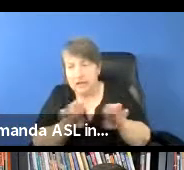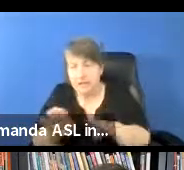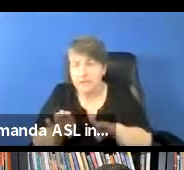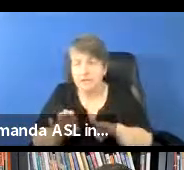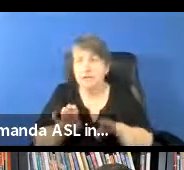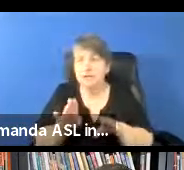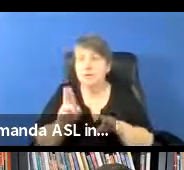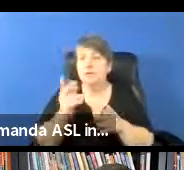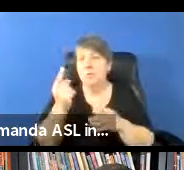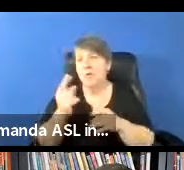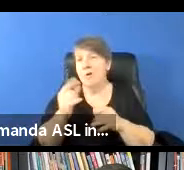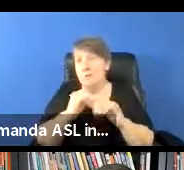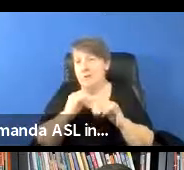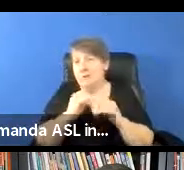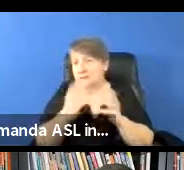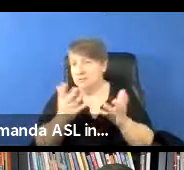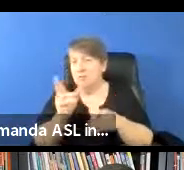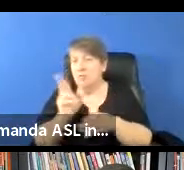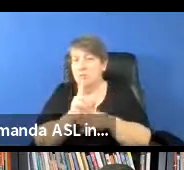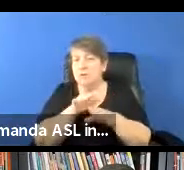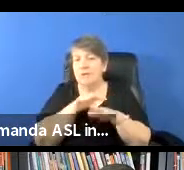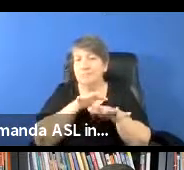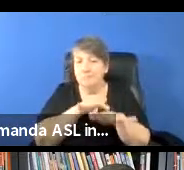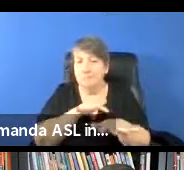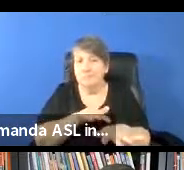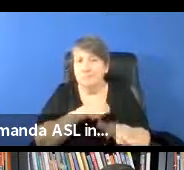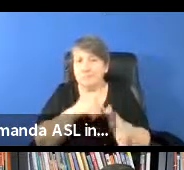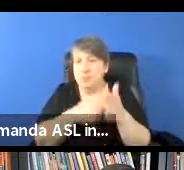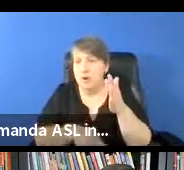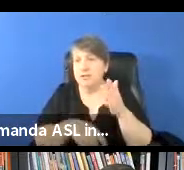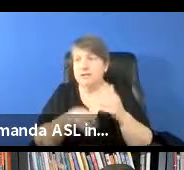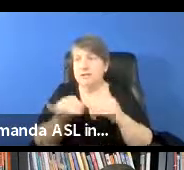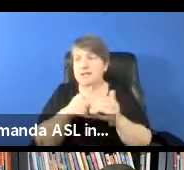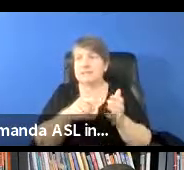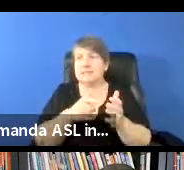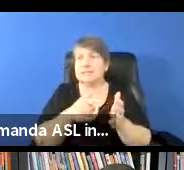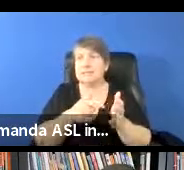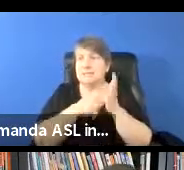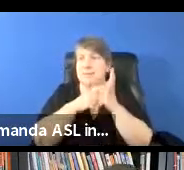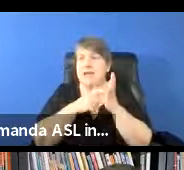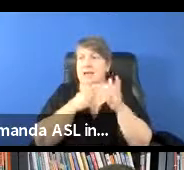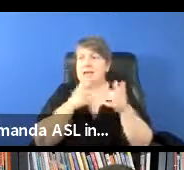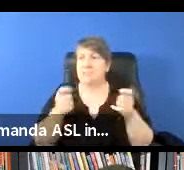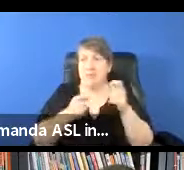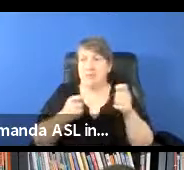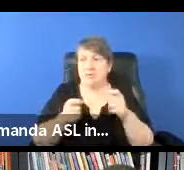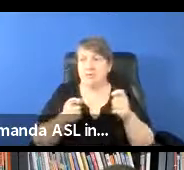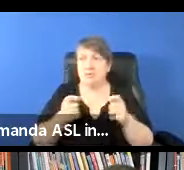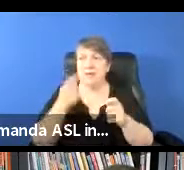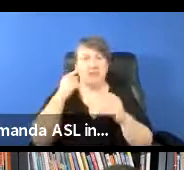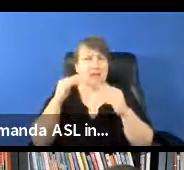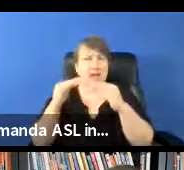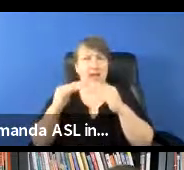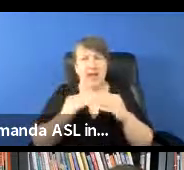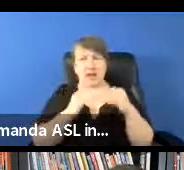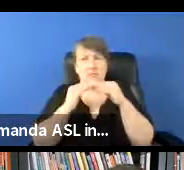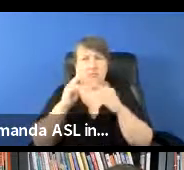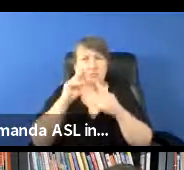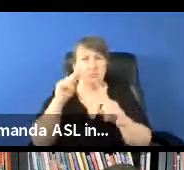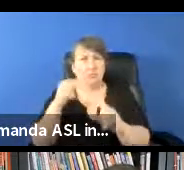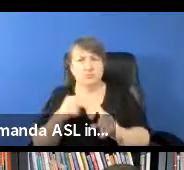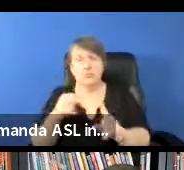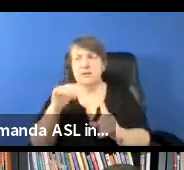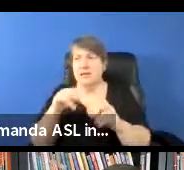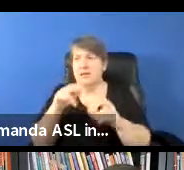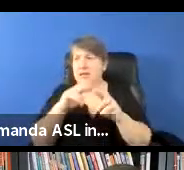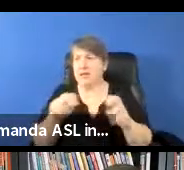one of the measures was using congestion pricing as a demand management. And I think from an equity standpoint, the analysis of